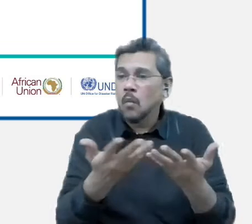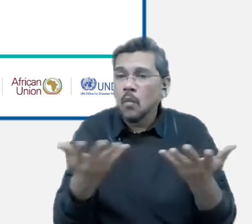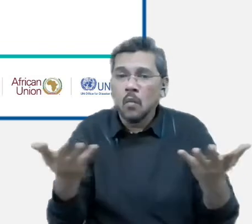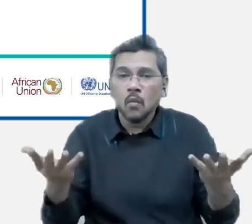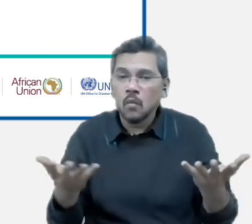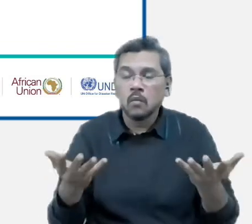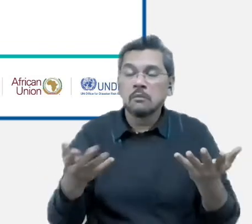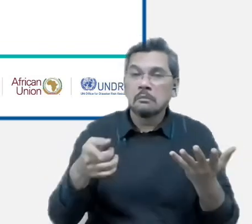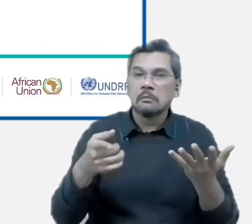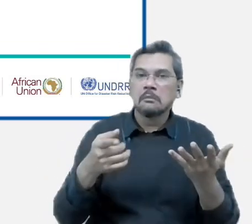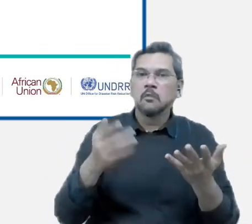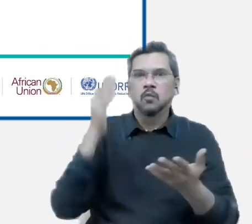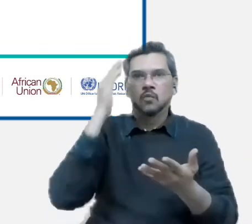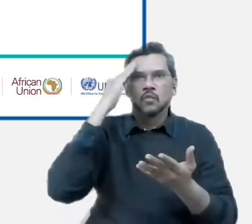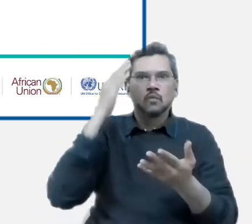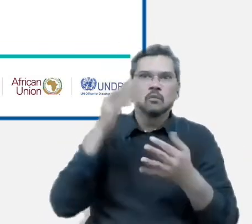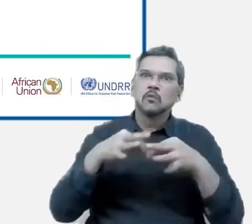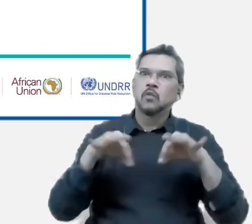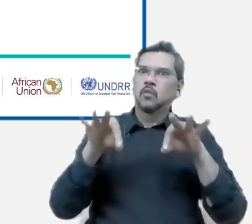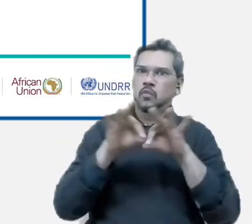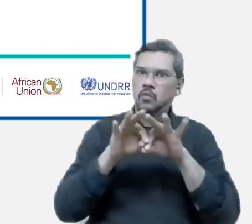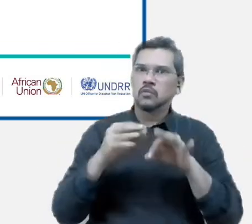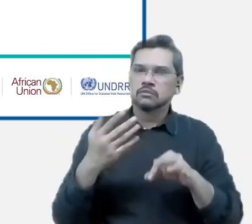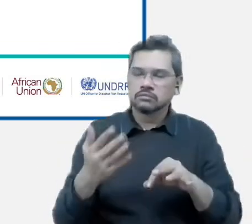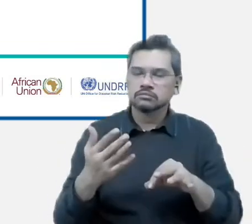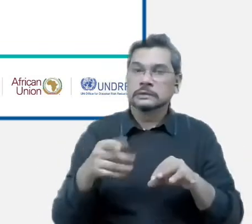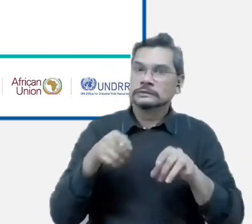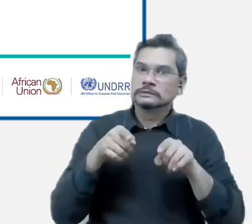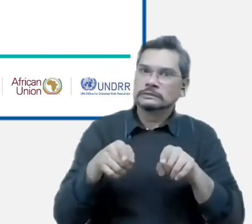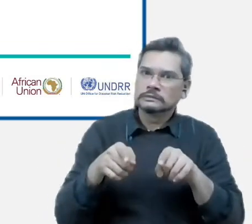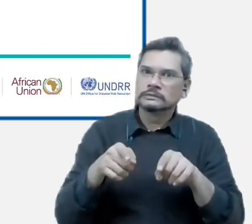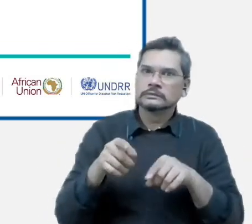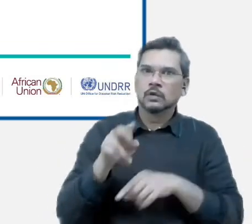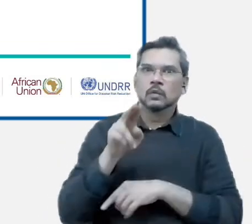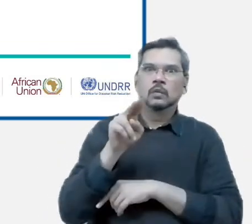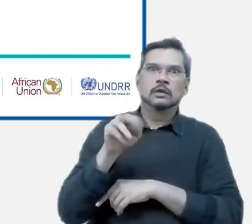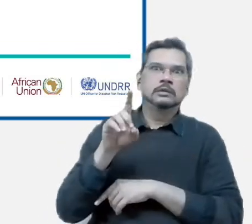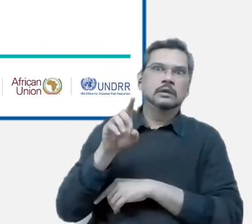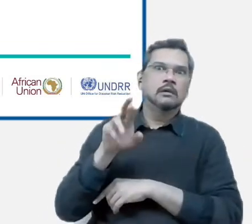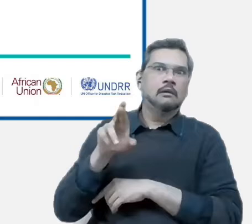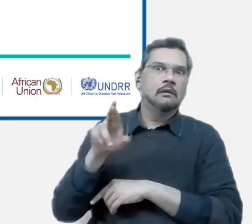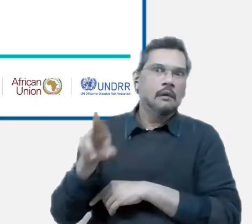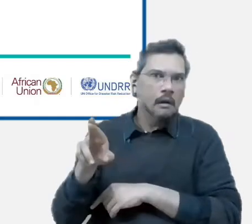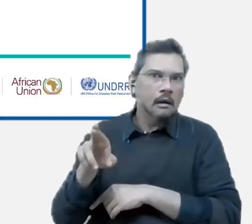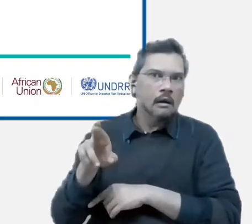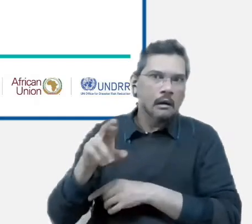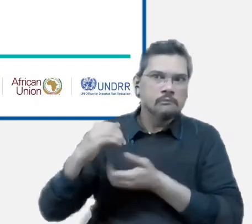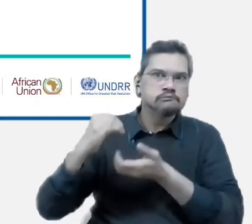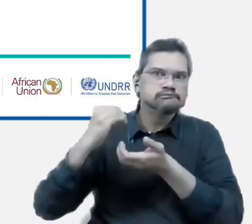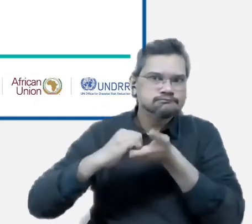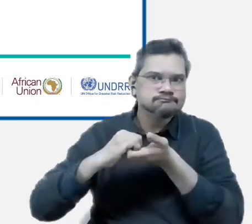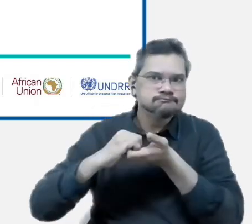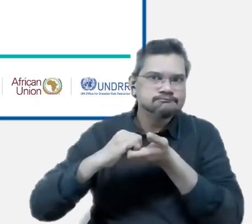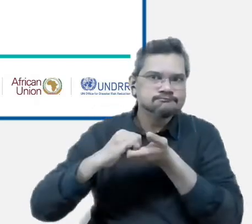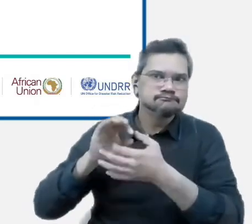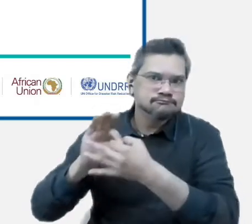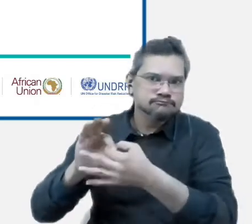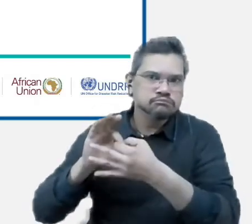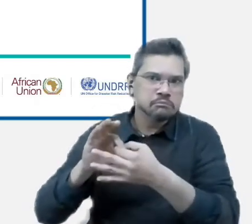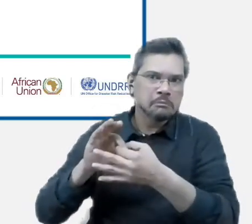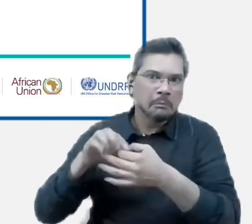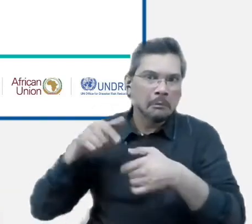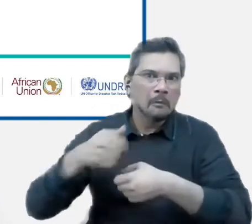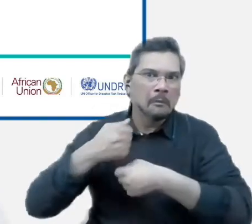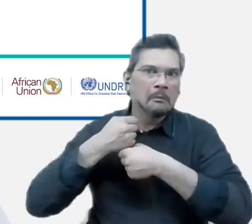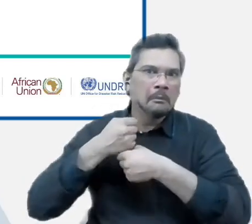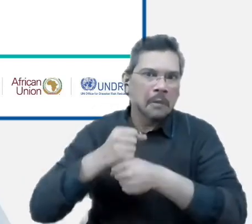actually we are collaborating, for example, with UNDRR to develop a regional risk profile. No matter how good forecast